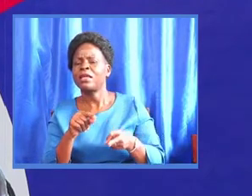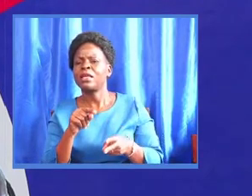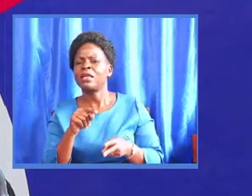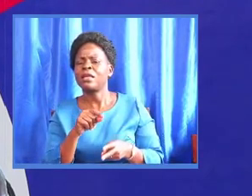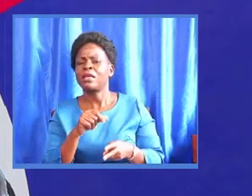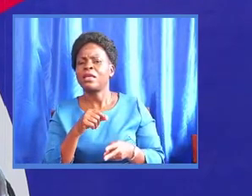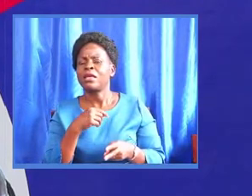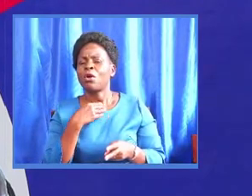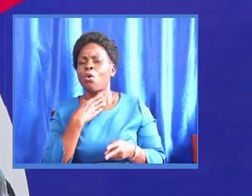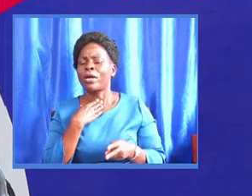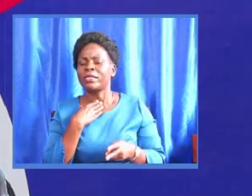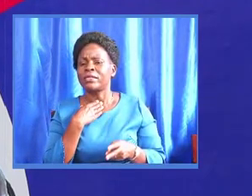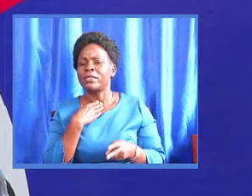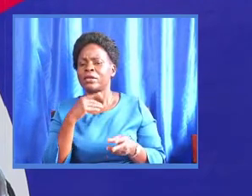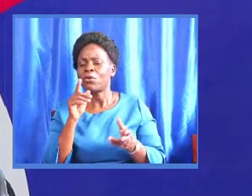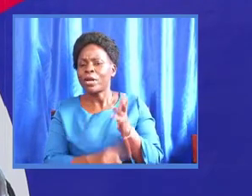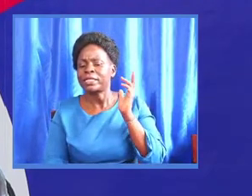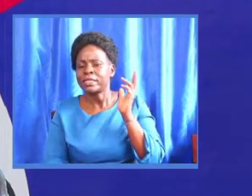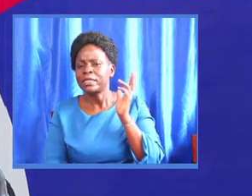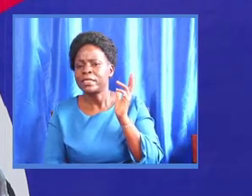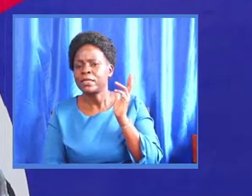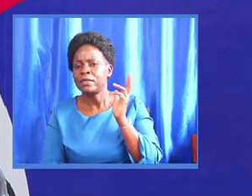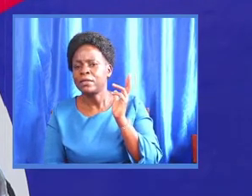what sort of